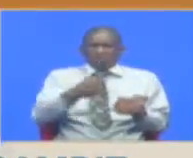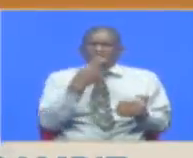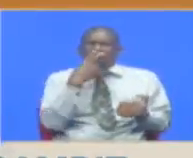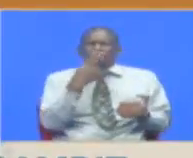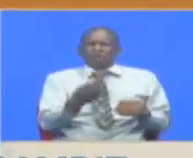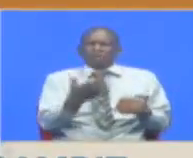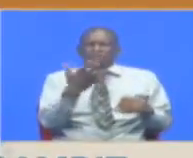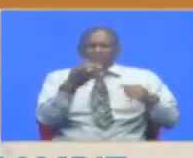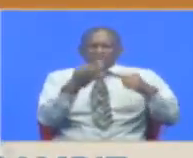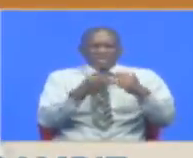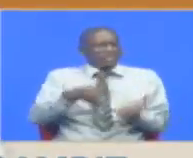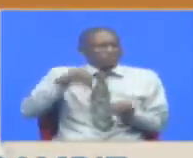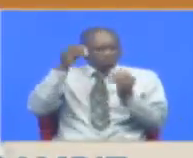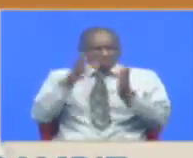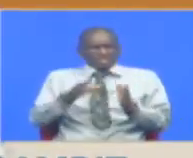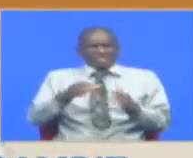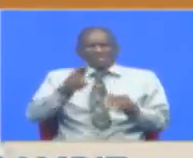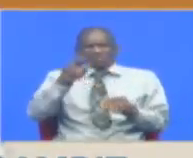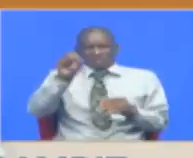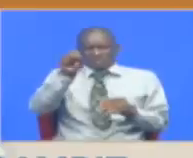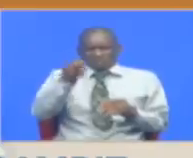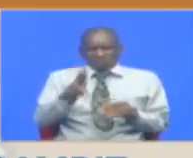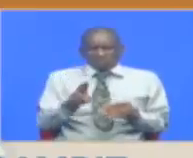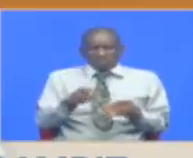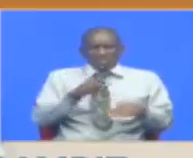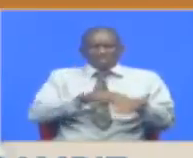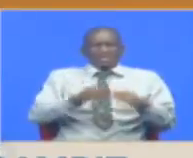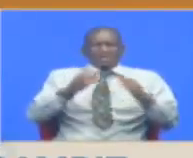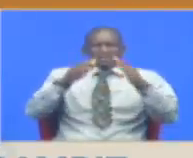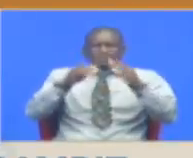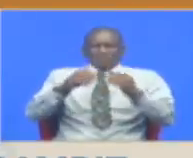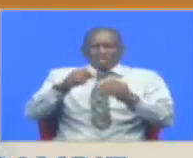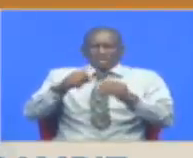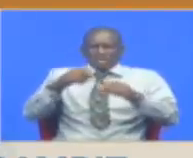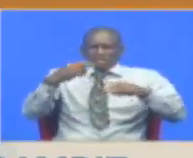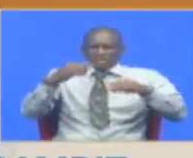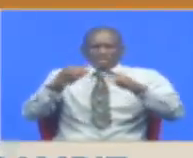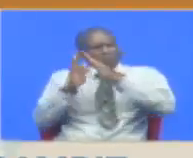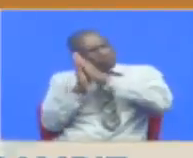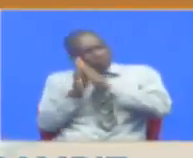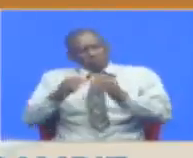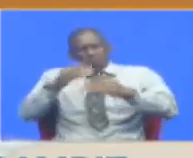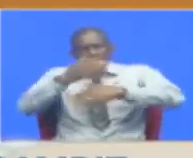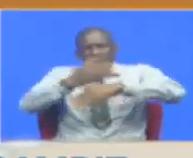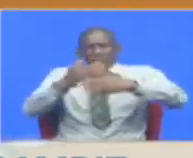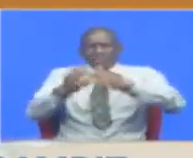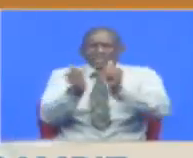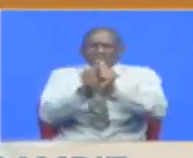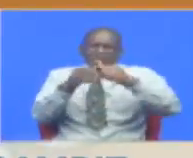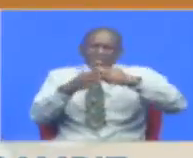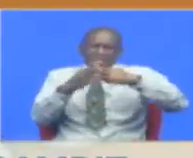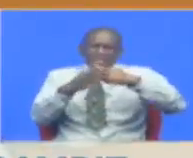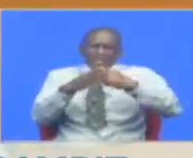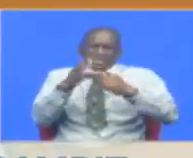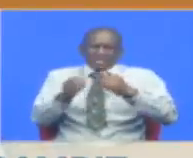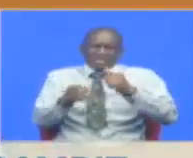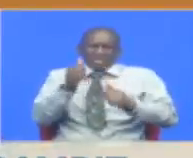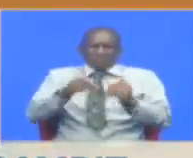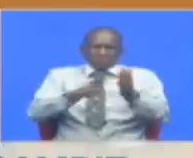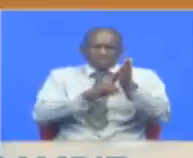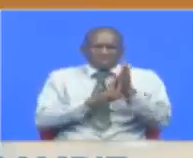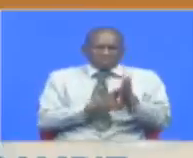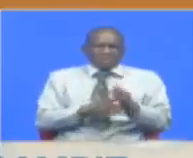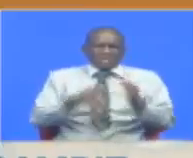258 students. When the hostels were built in the early 1990s, that represented a